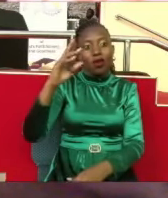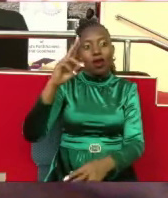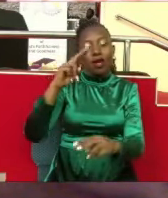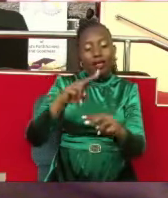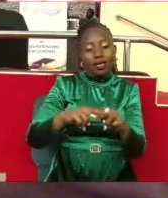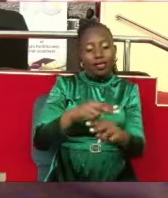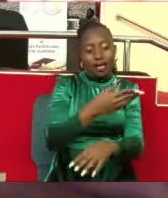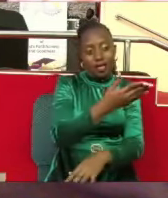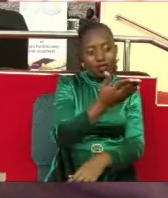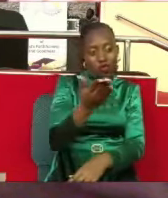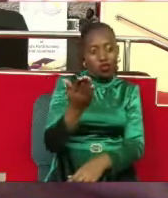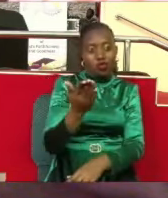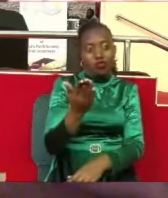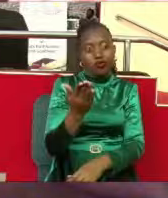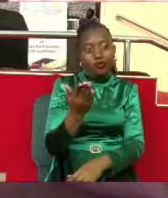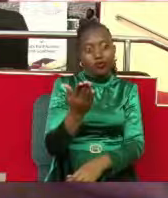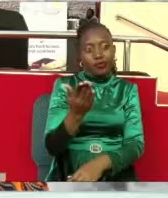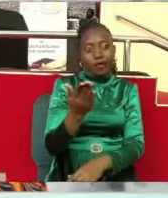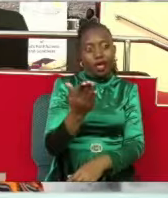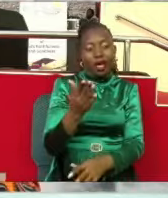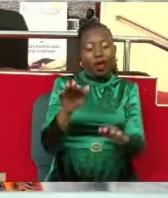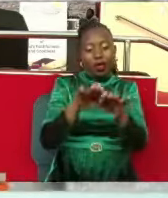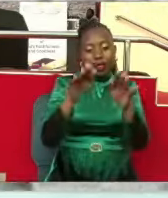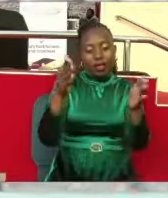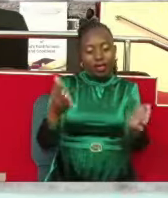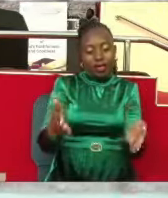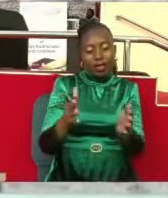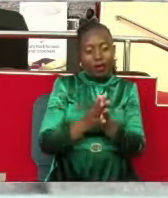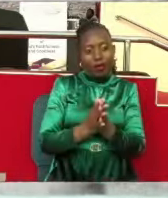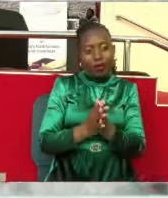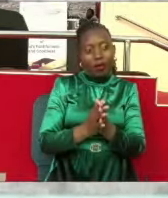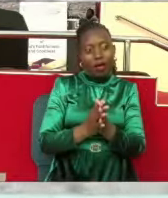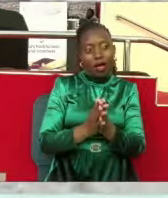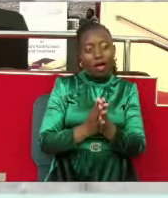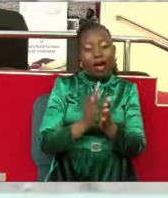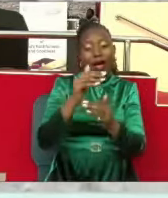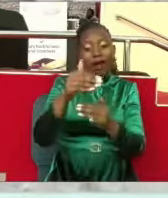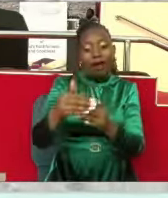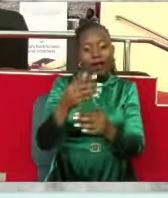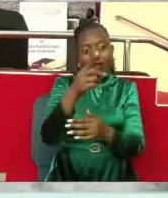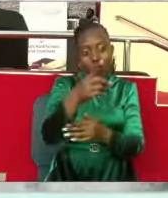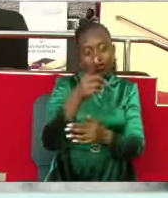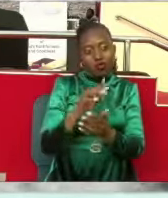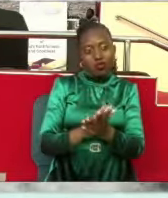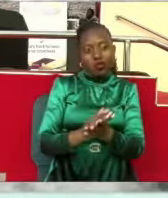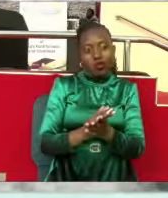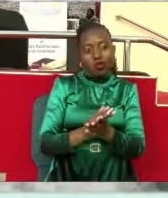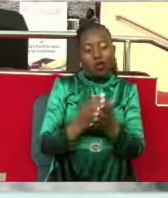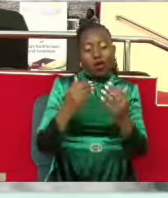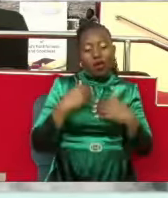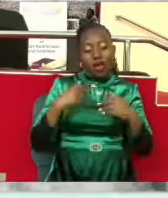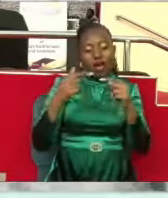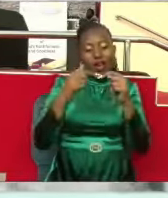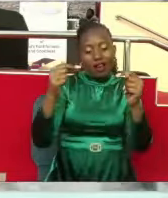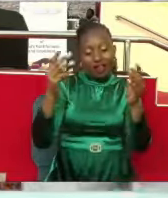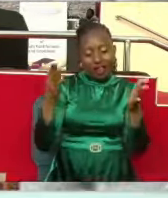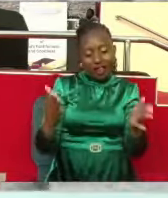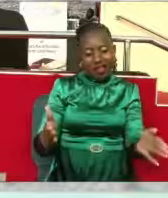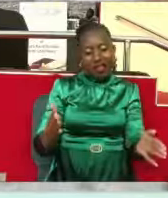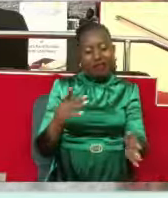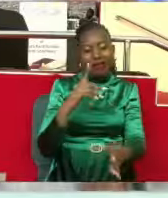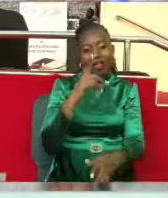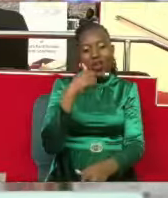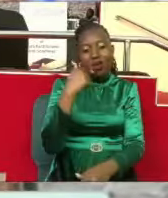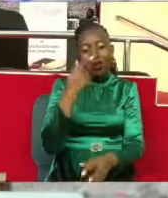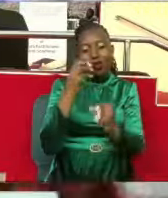mwana amekukalisha. At the dining table. Katika meza. Next to you. Kando yako. There is the enemy of loss. Kuna adui